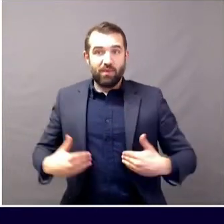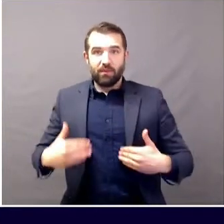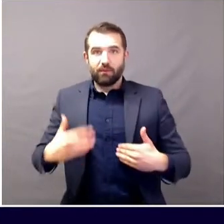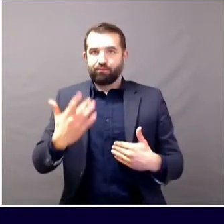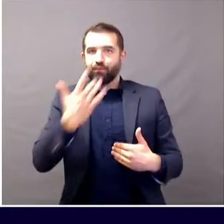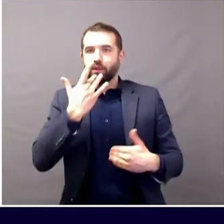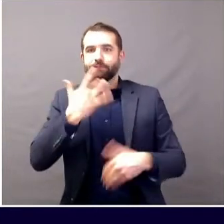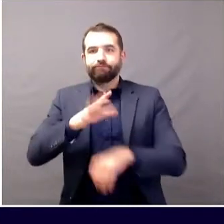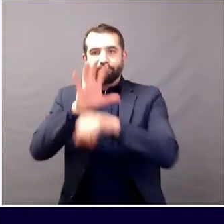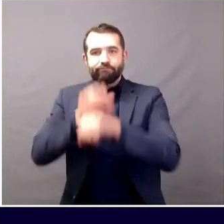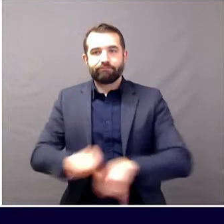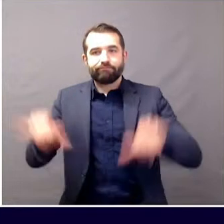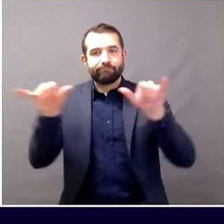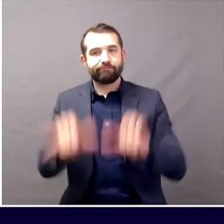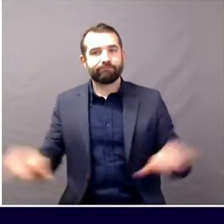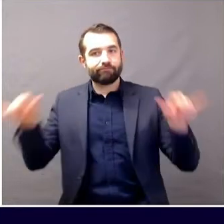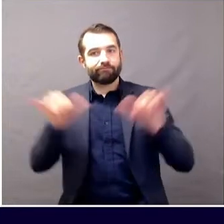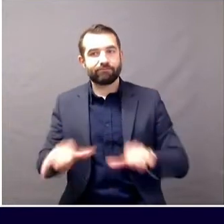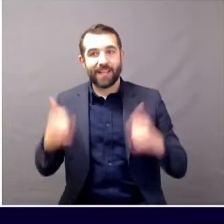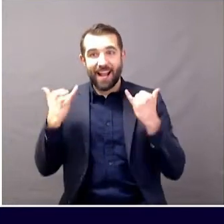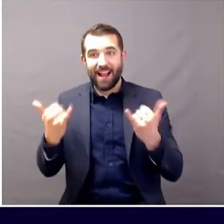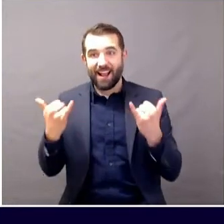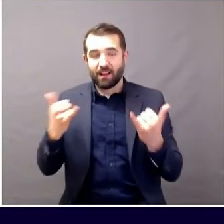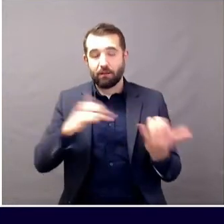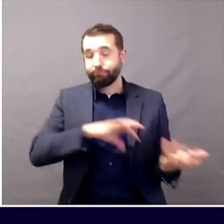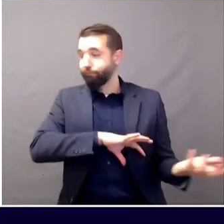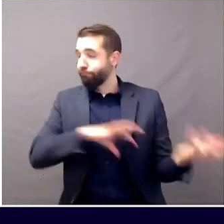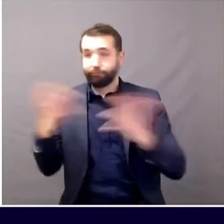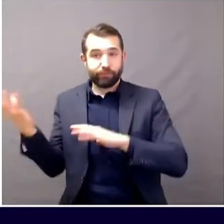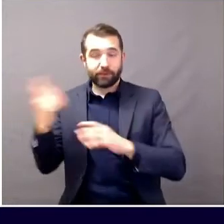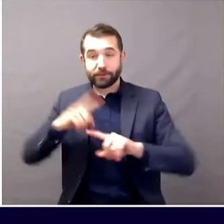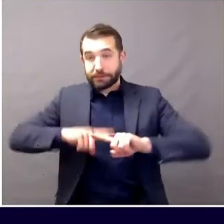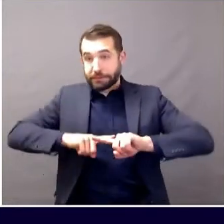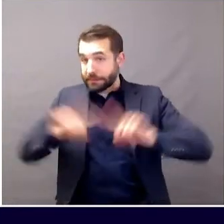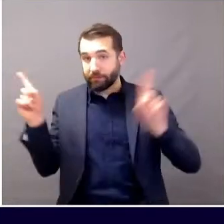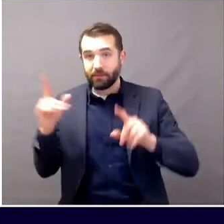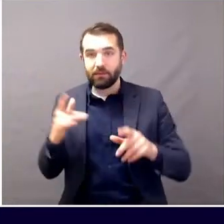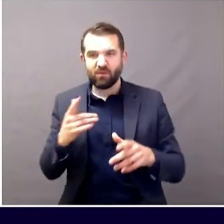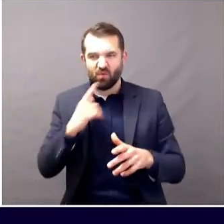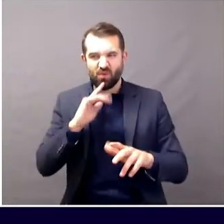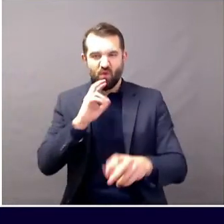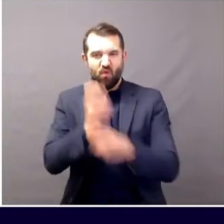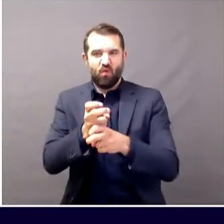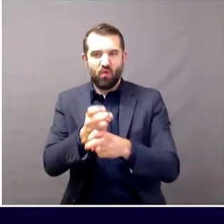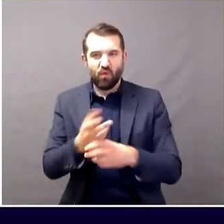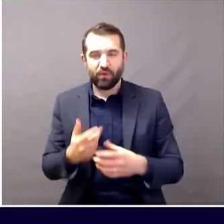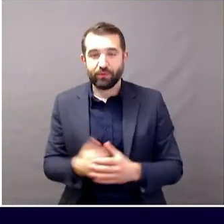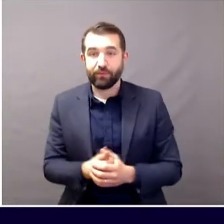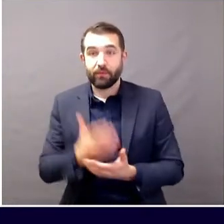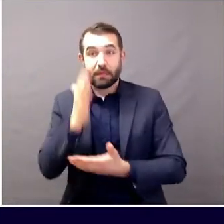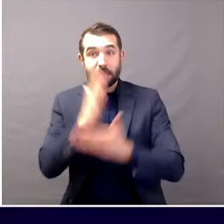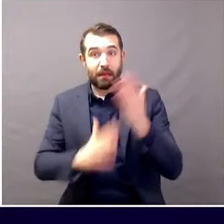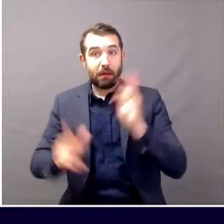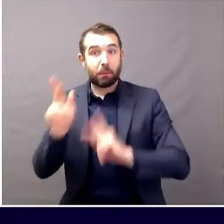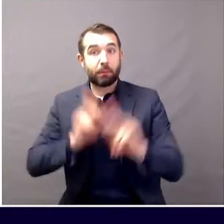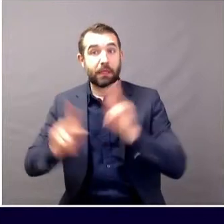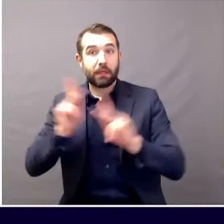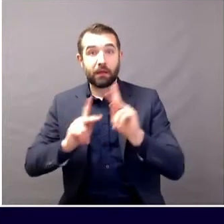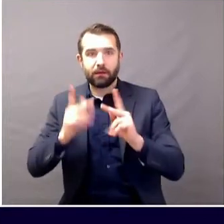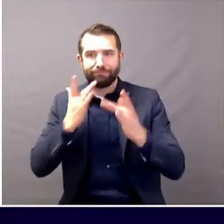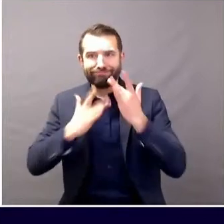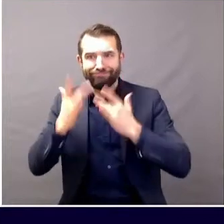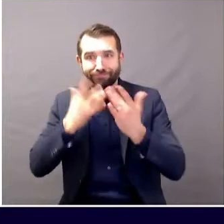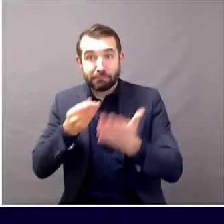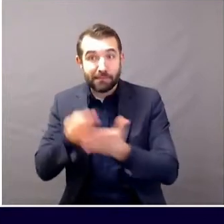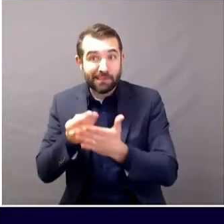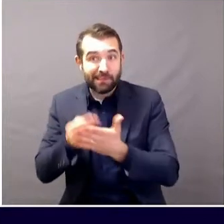the health of ourselves or people we care about. Many are experiencing financial hardships or facing increased